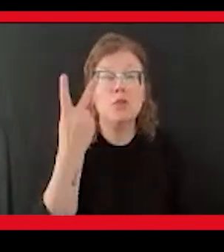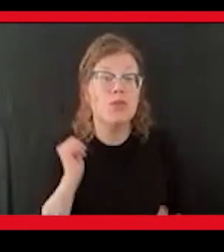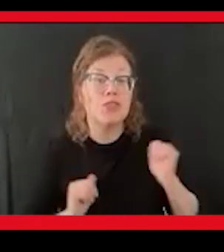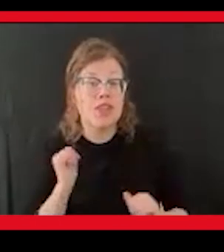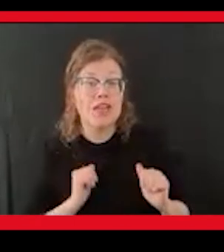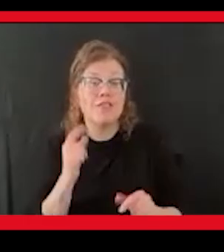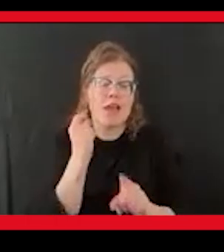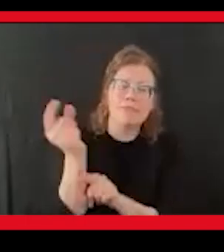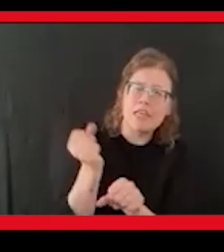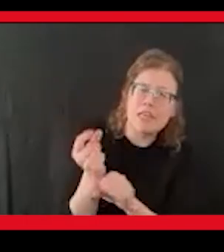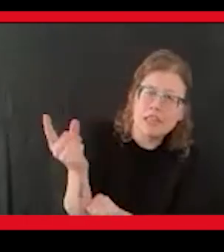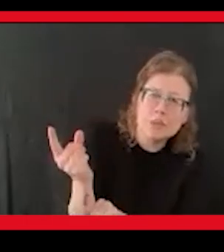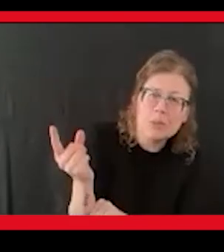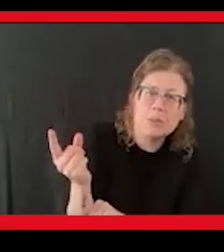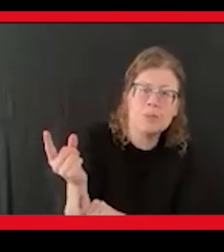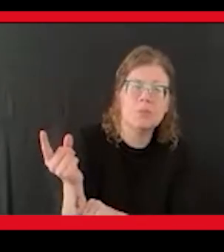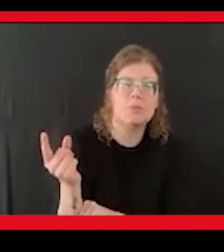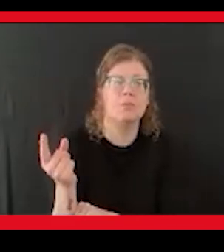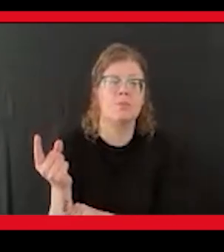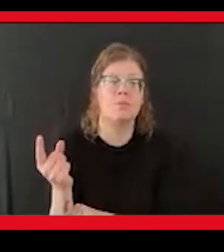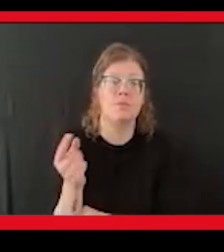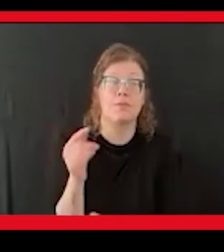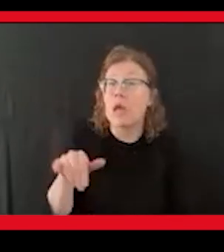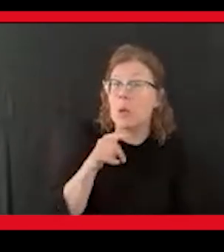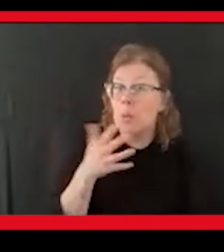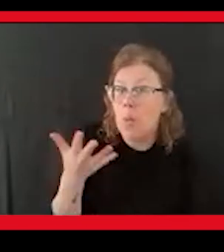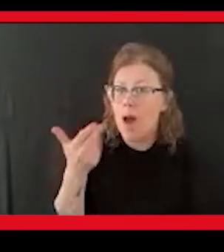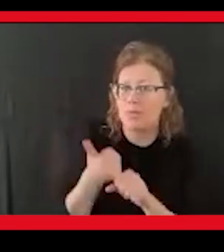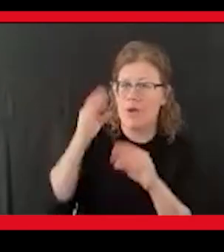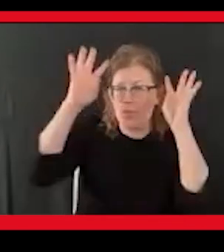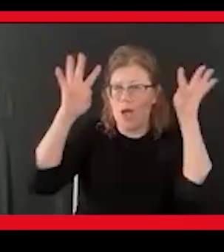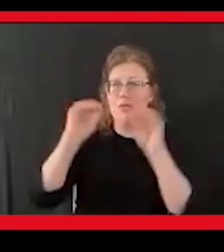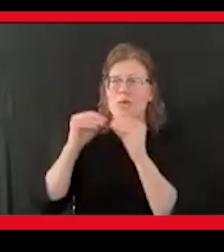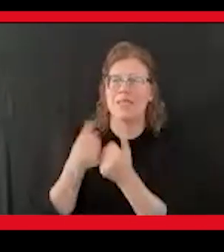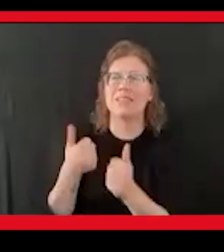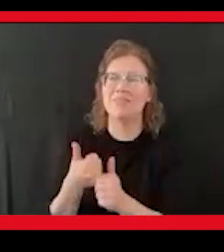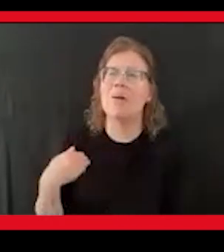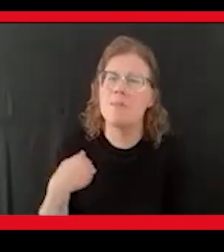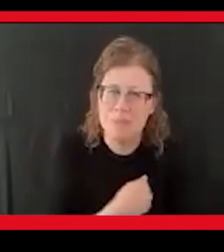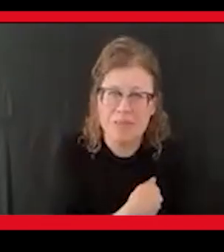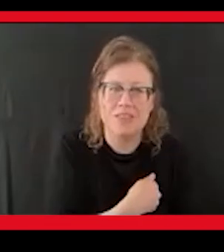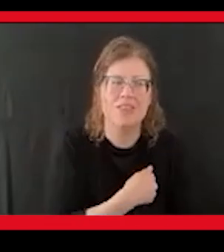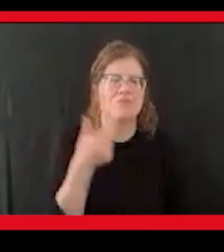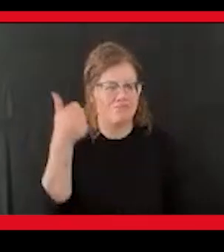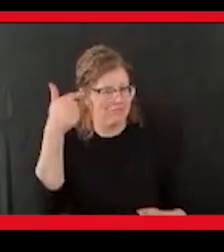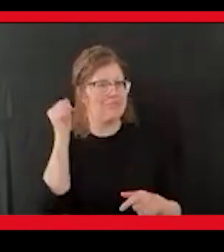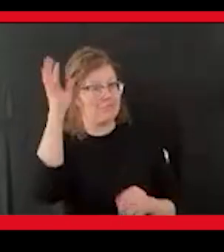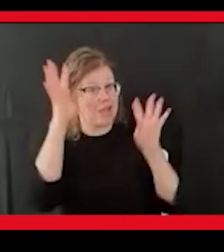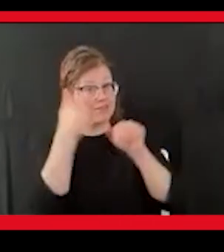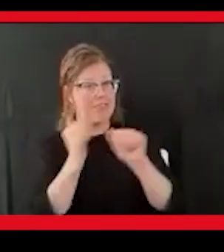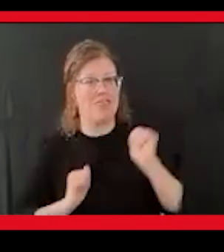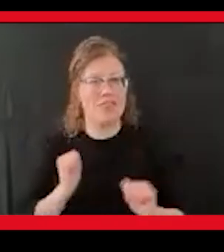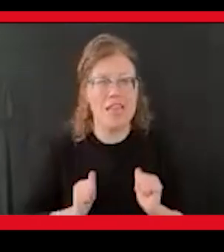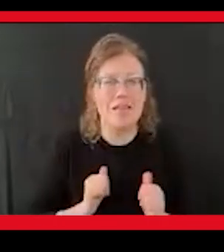your organization's members. That helps contextualize the size of your organization, how artists might